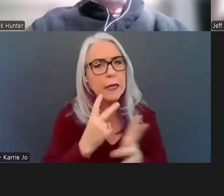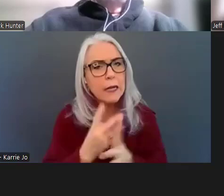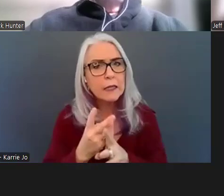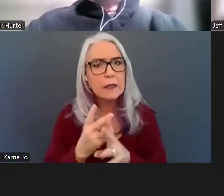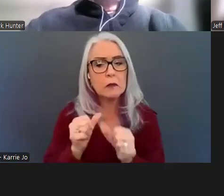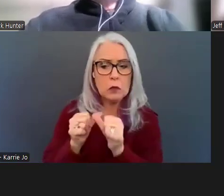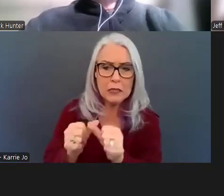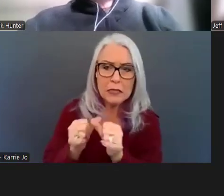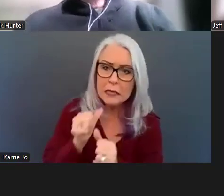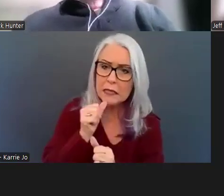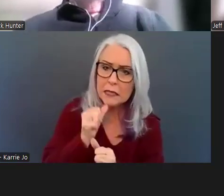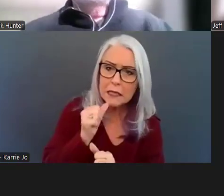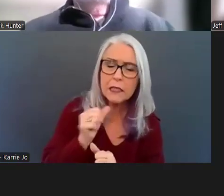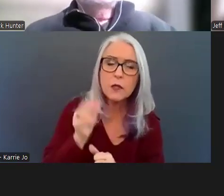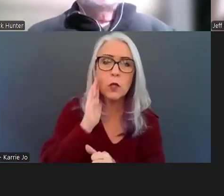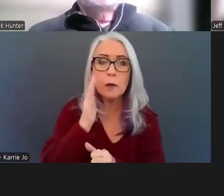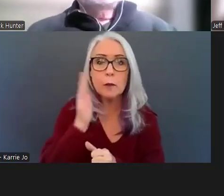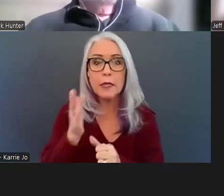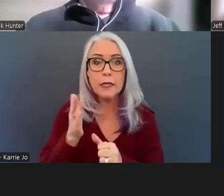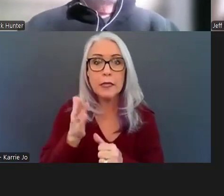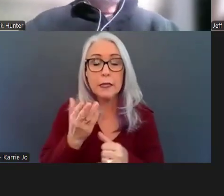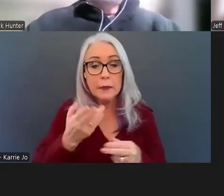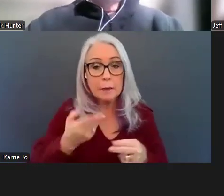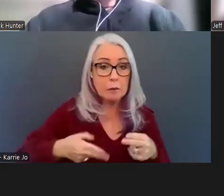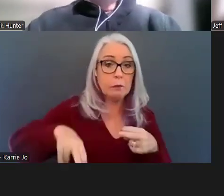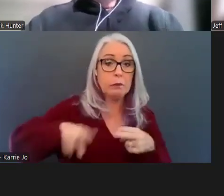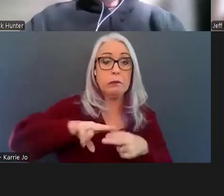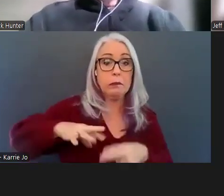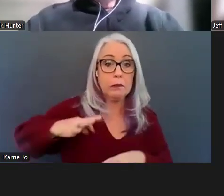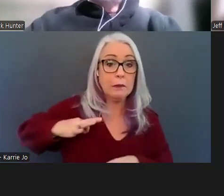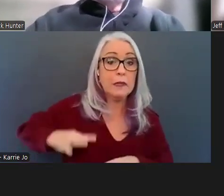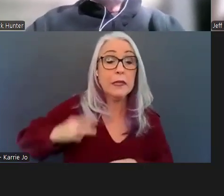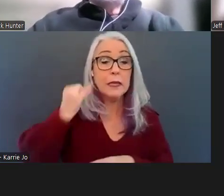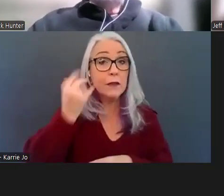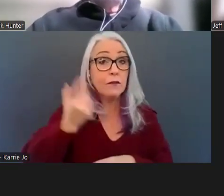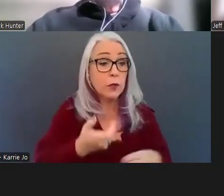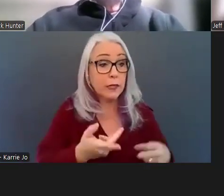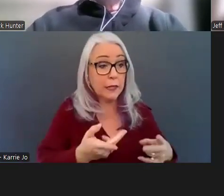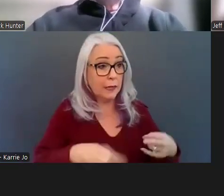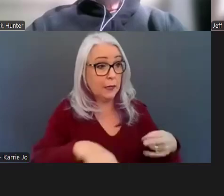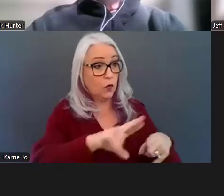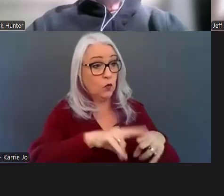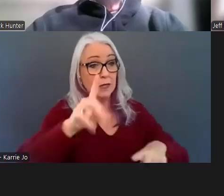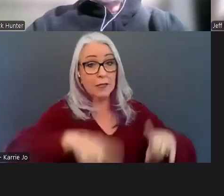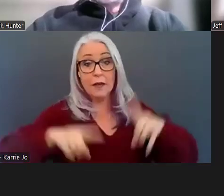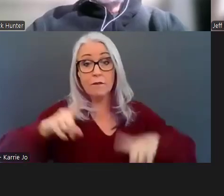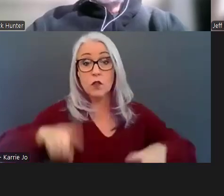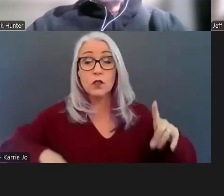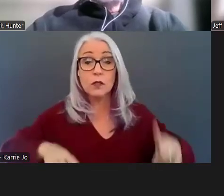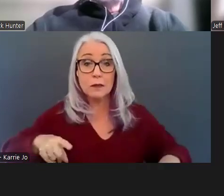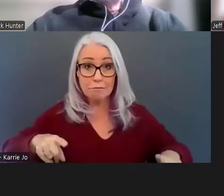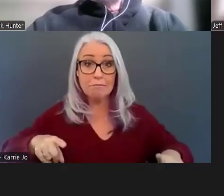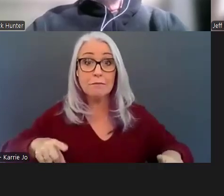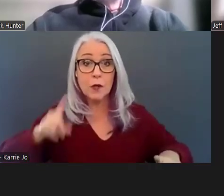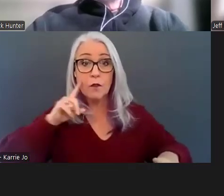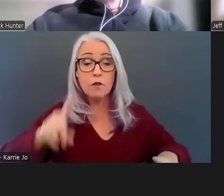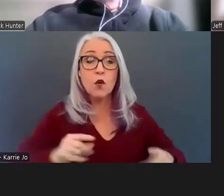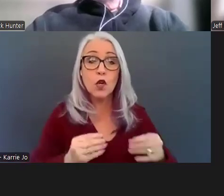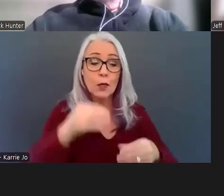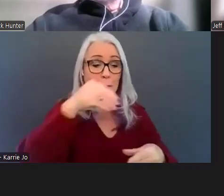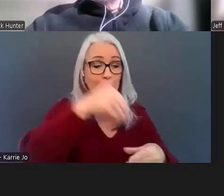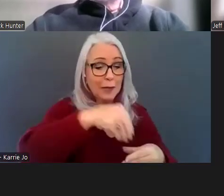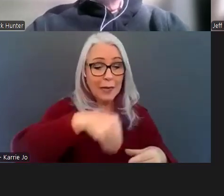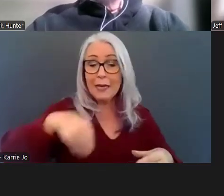plantings be enhanced if we were to increase the diversity of this composition that we're